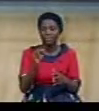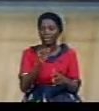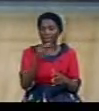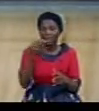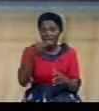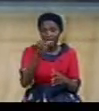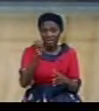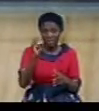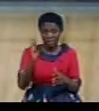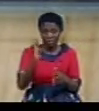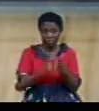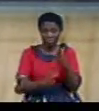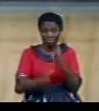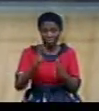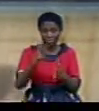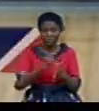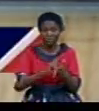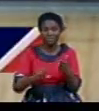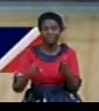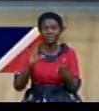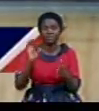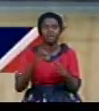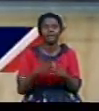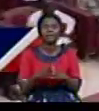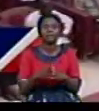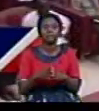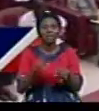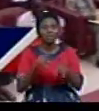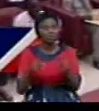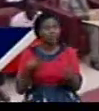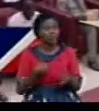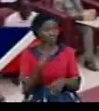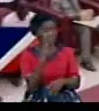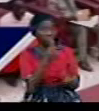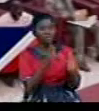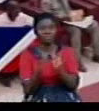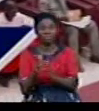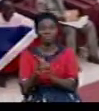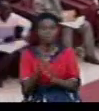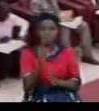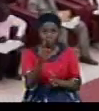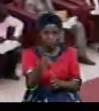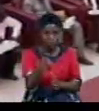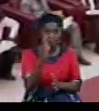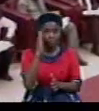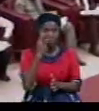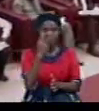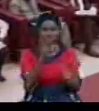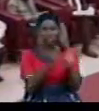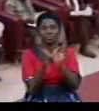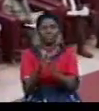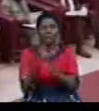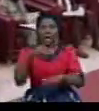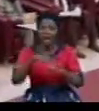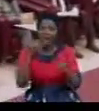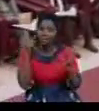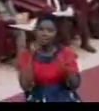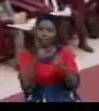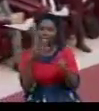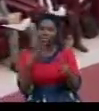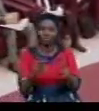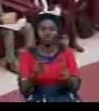but we'll see Jesus you will see Jesus at the point of need in your life you will see Jesus